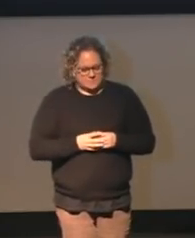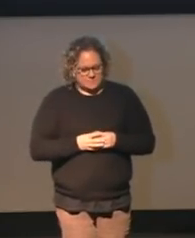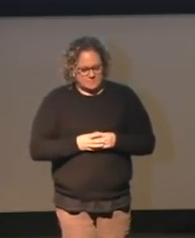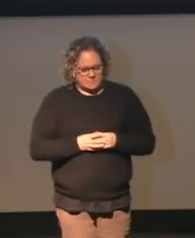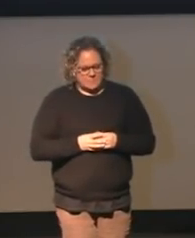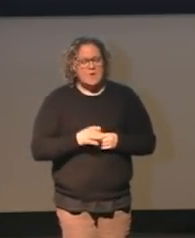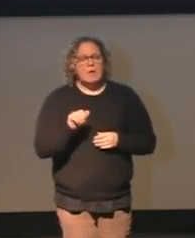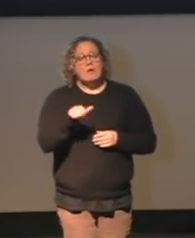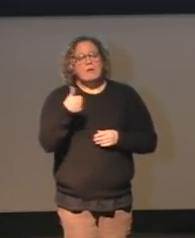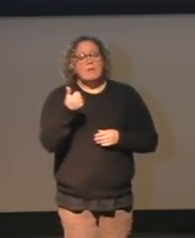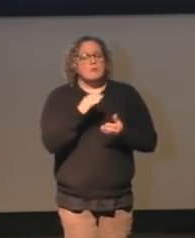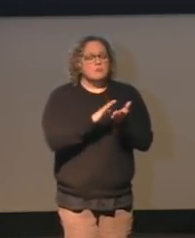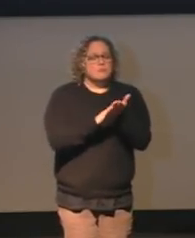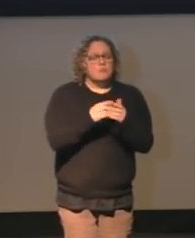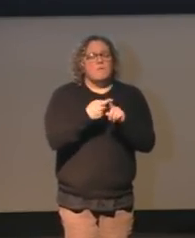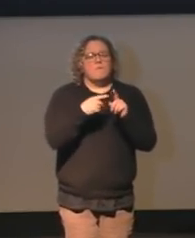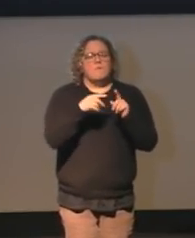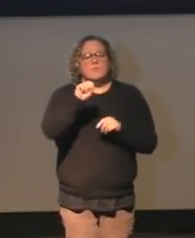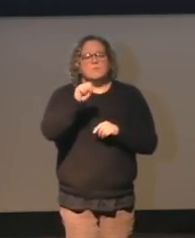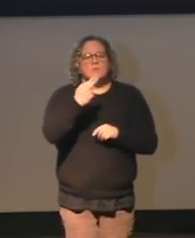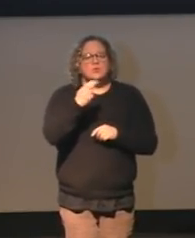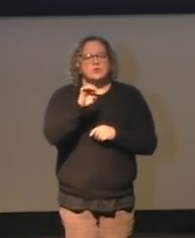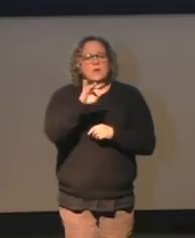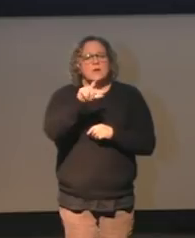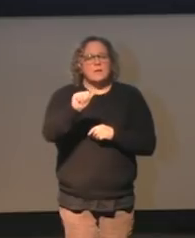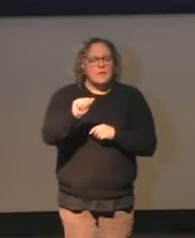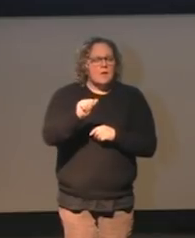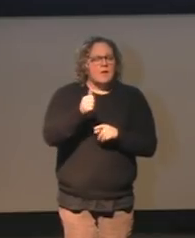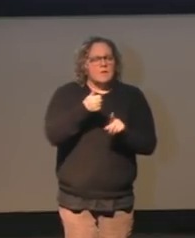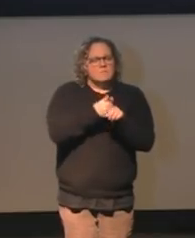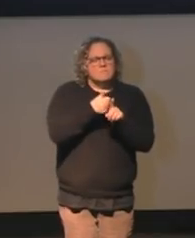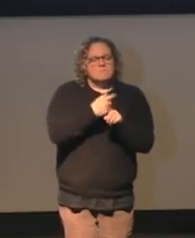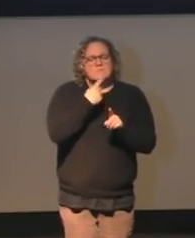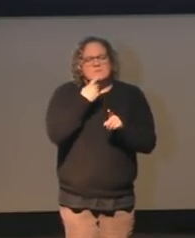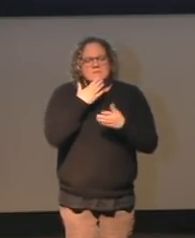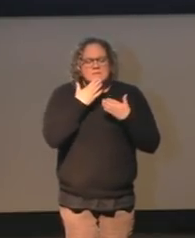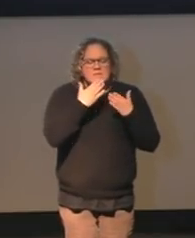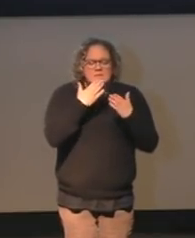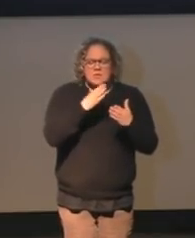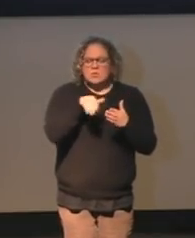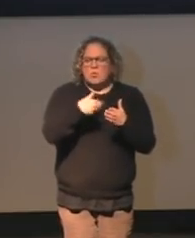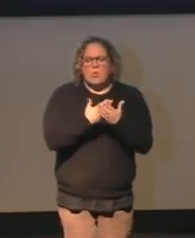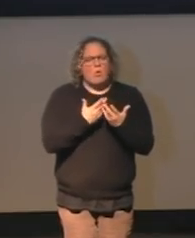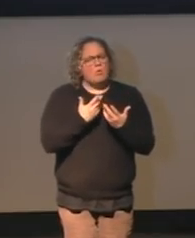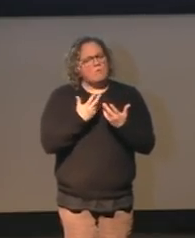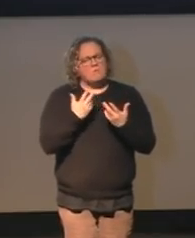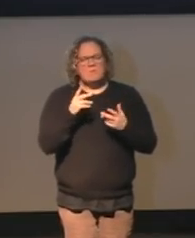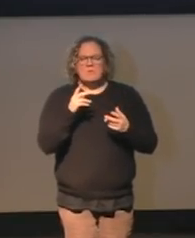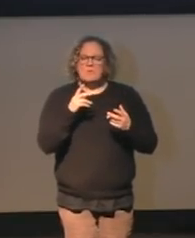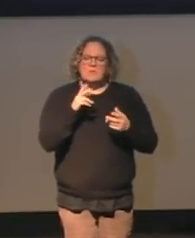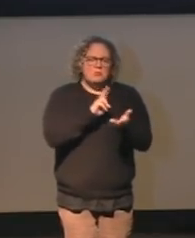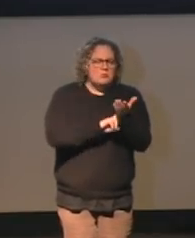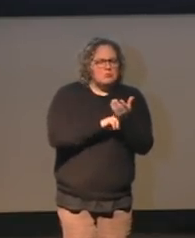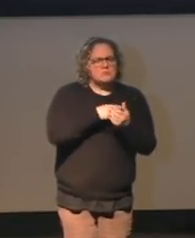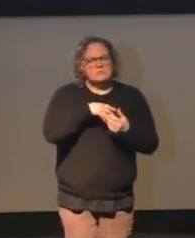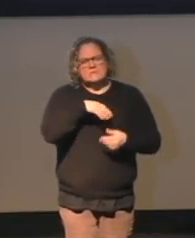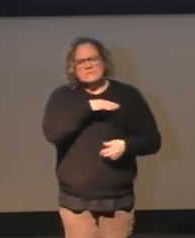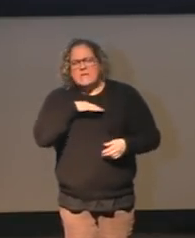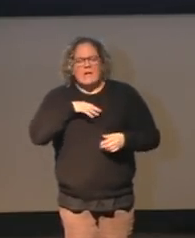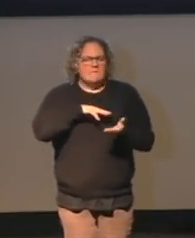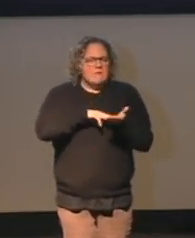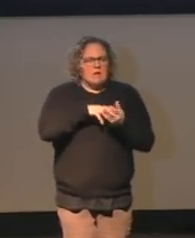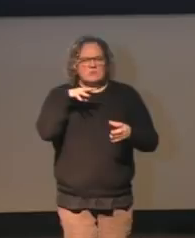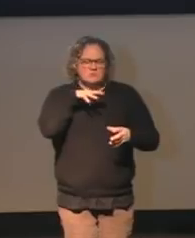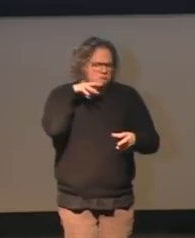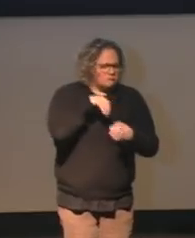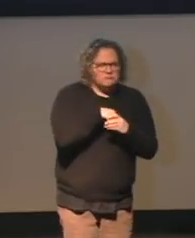This one is from Sheila, and she talks about thank you to all the frontline care workers and my fellow nurses. I'm so